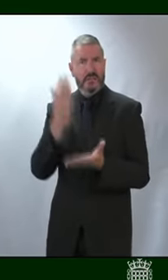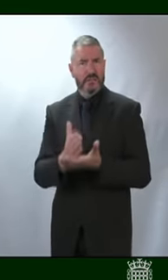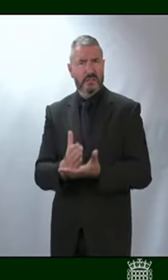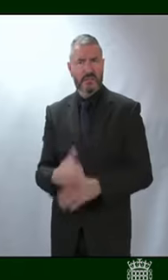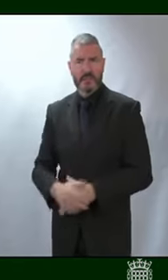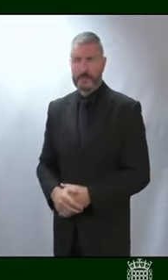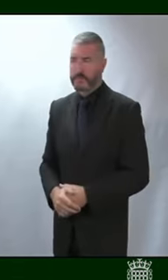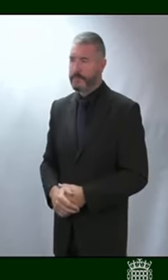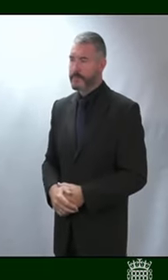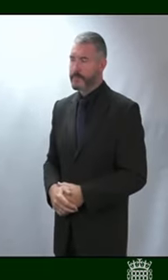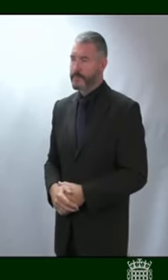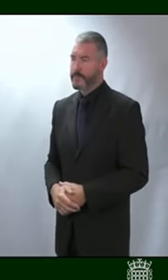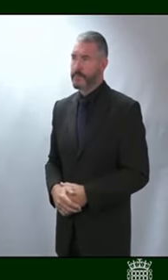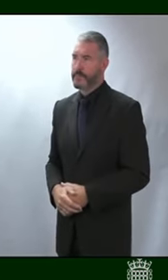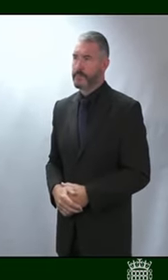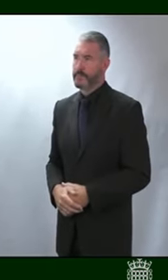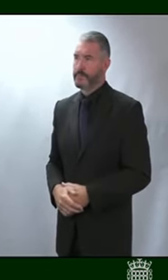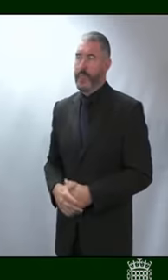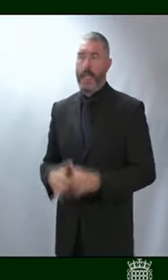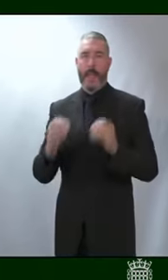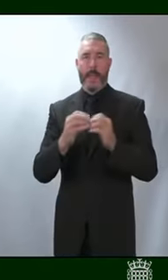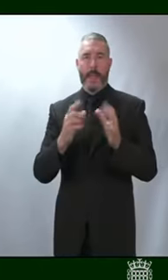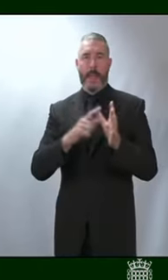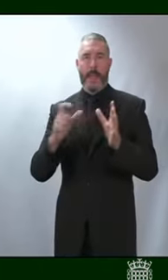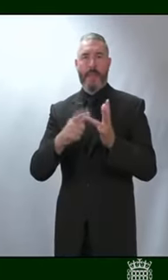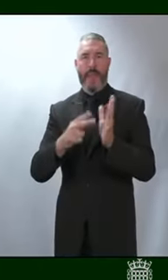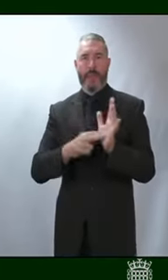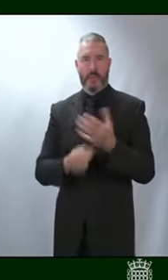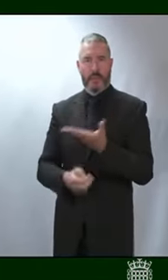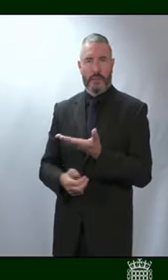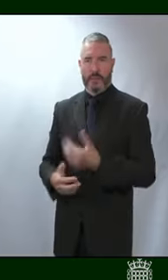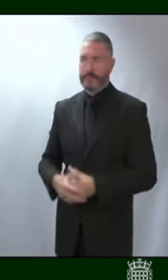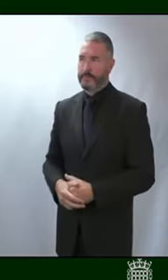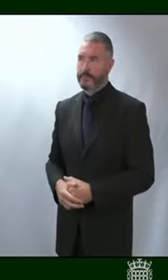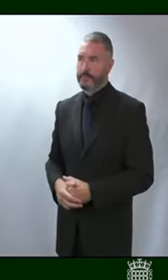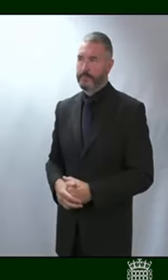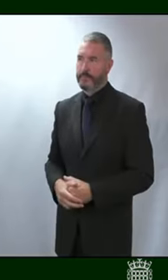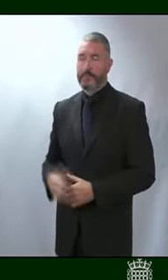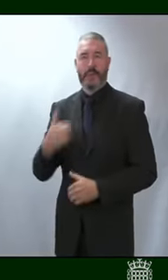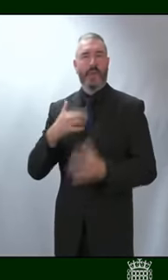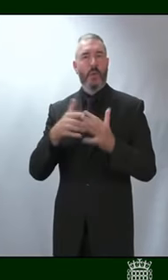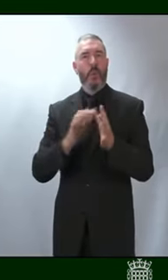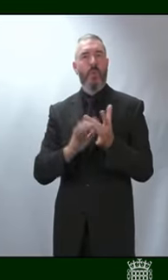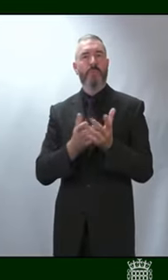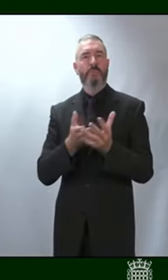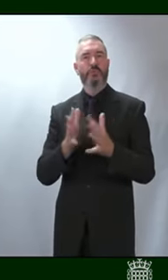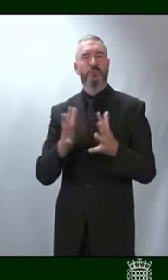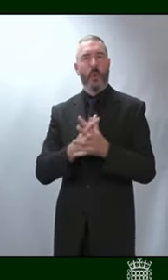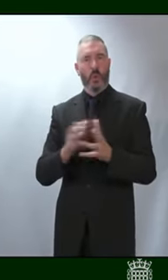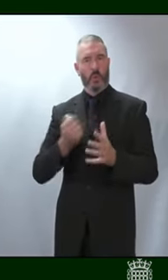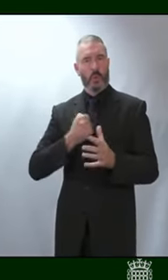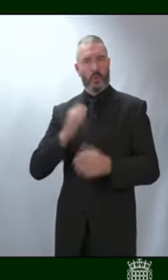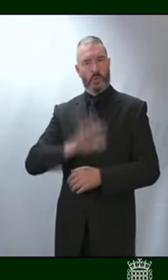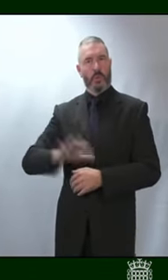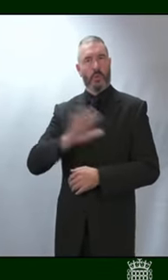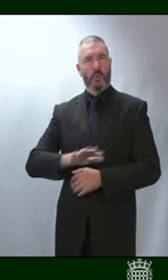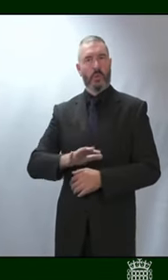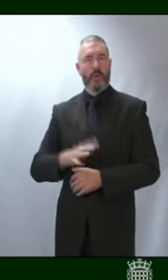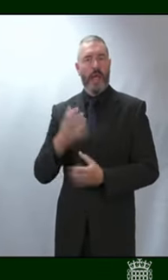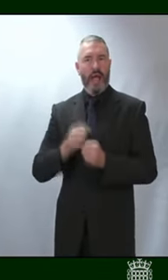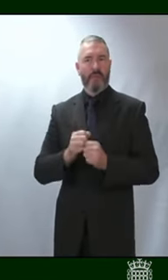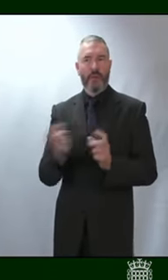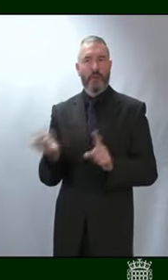required. Gareth Bacon. Mr. Speaker, there's growing concern in my constituency of Orpington and across the country about the rising number of illegal